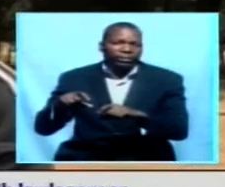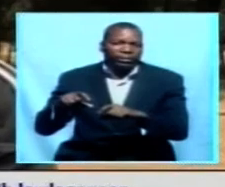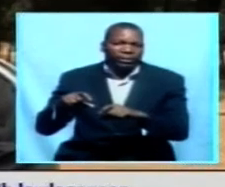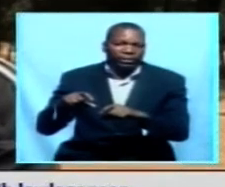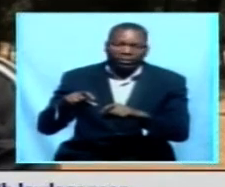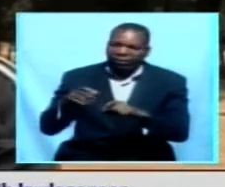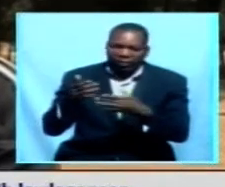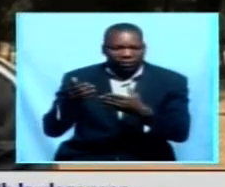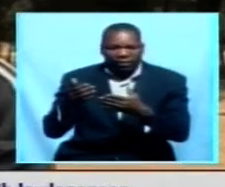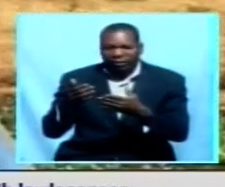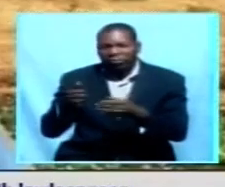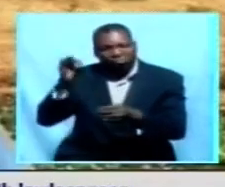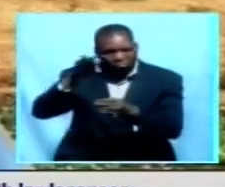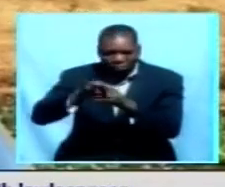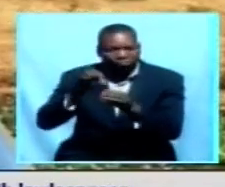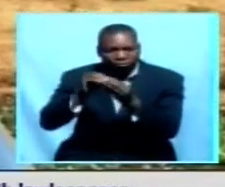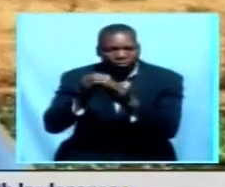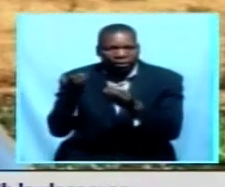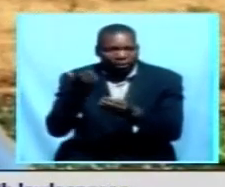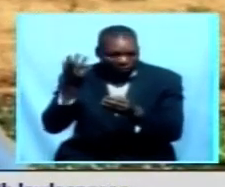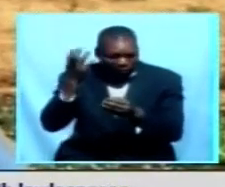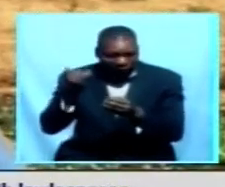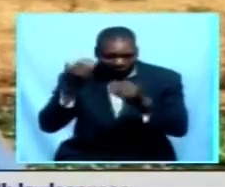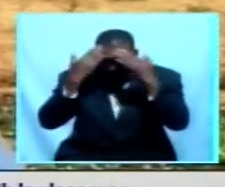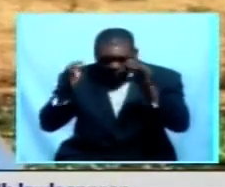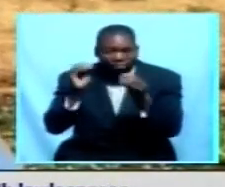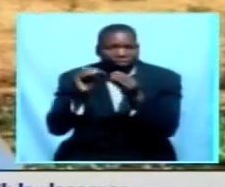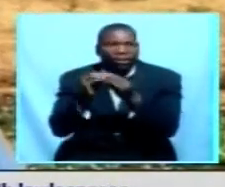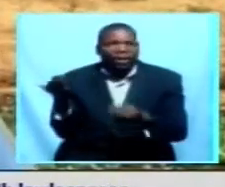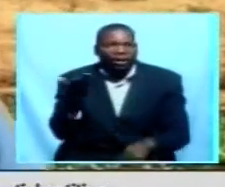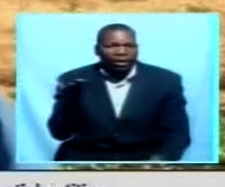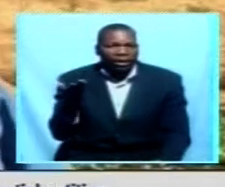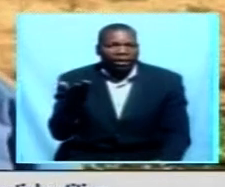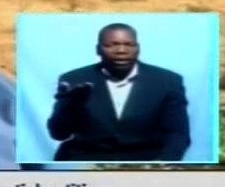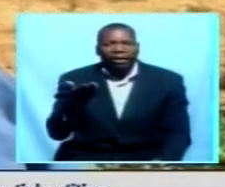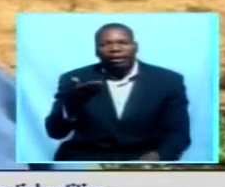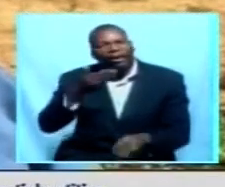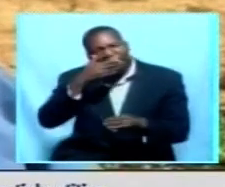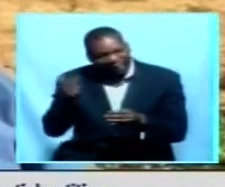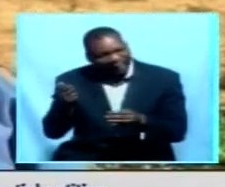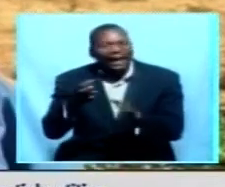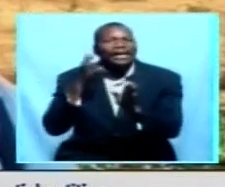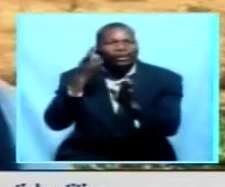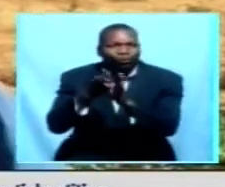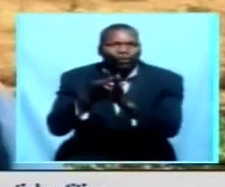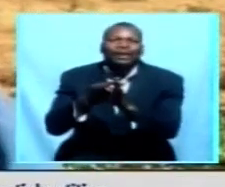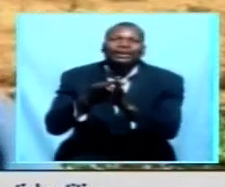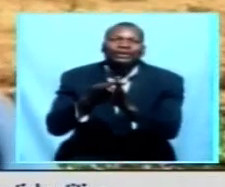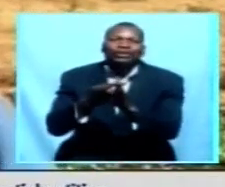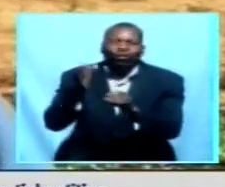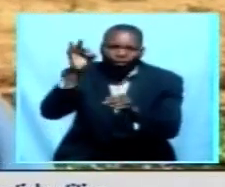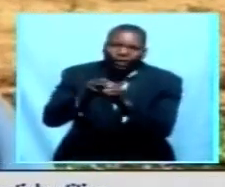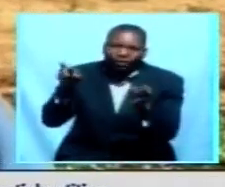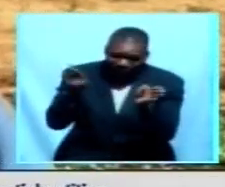enough sensitization. Lelo, utulatwine twafumako tulia, wakaiweke shepo, ukutila referendum,